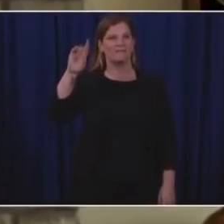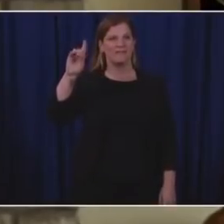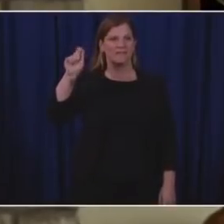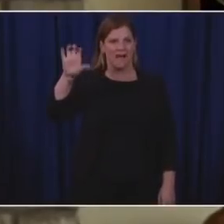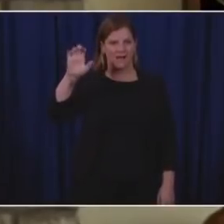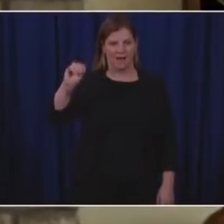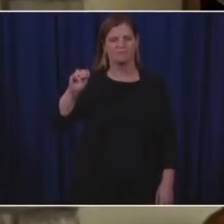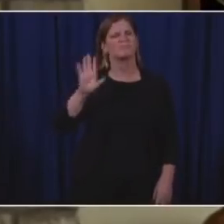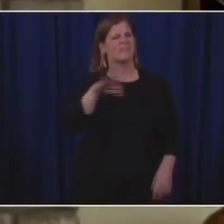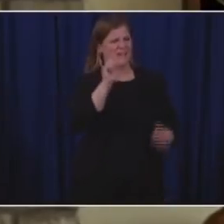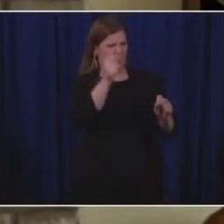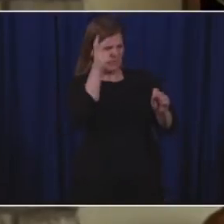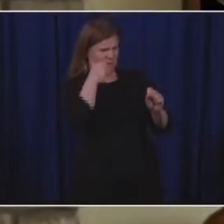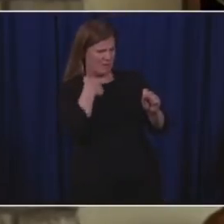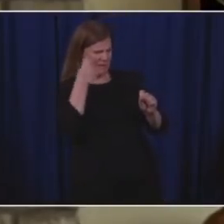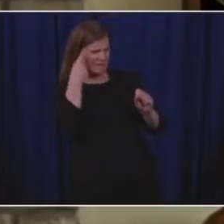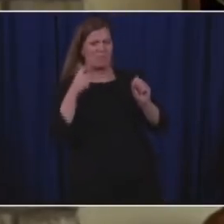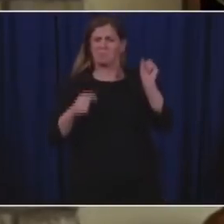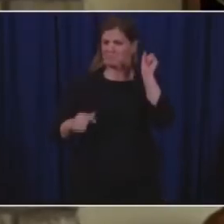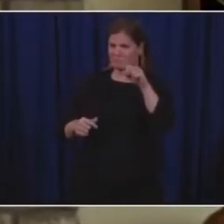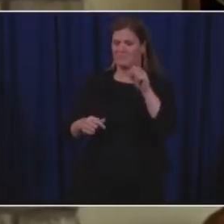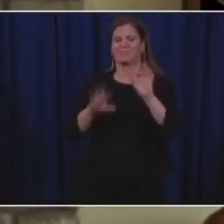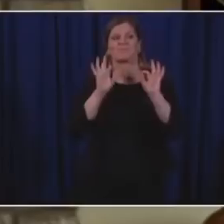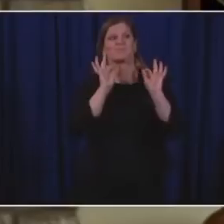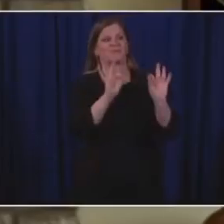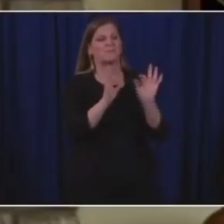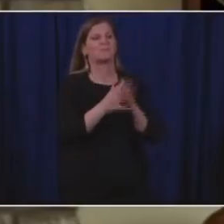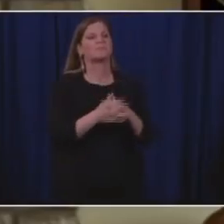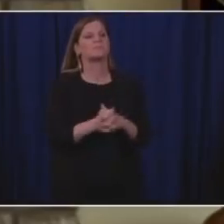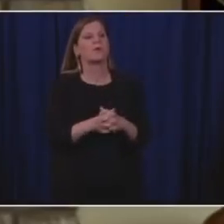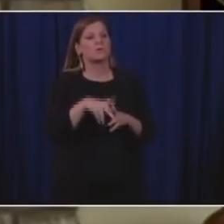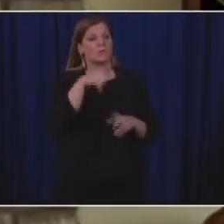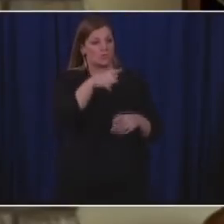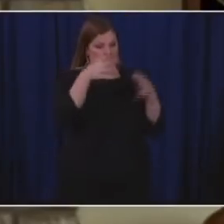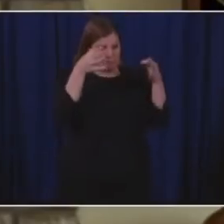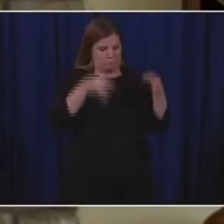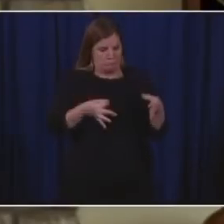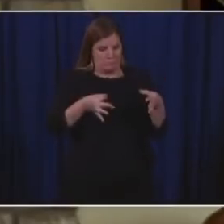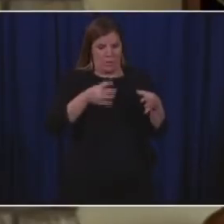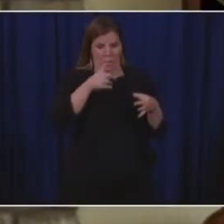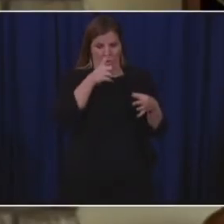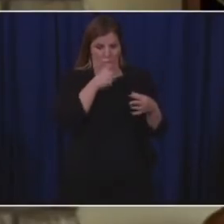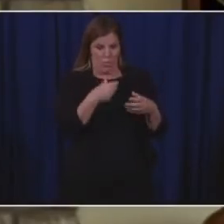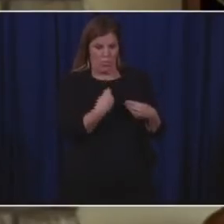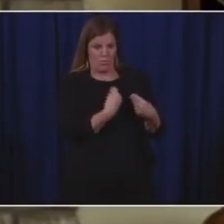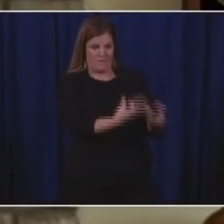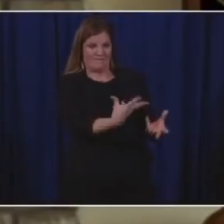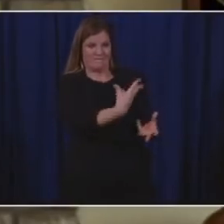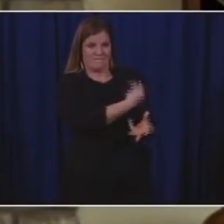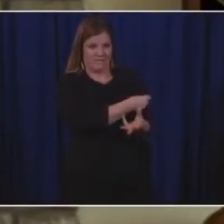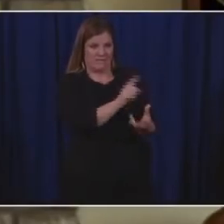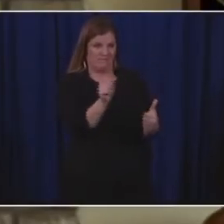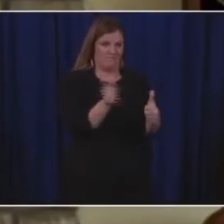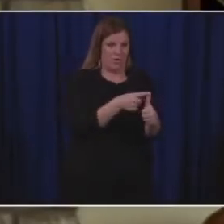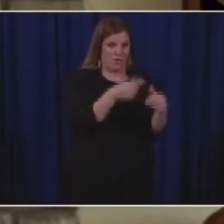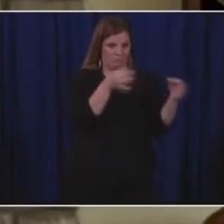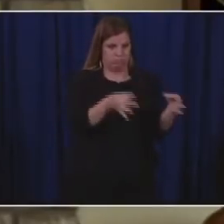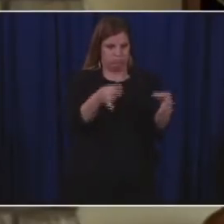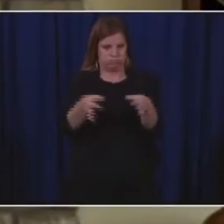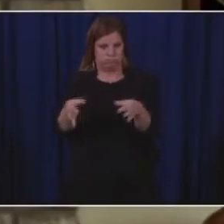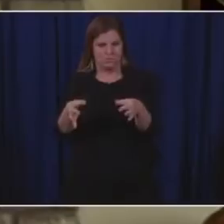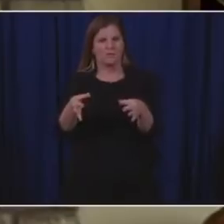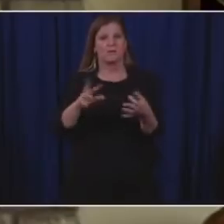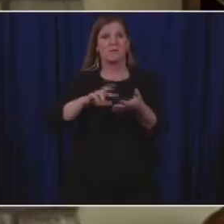When decisions are being made about who should receive the vaccines first, will fast food workers and grocery store employees